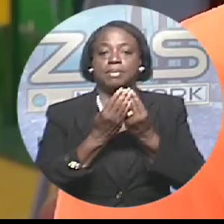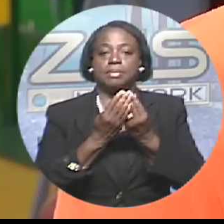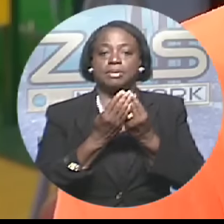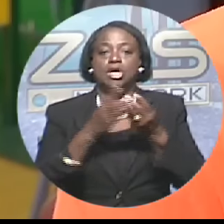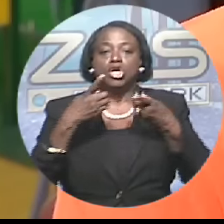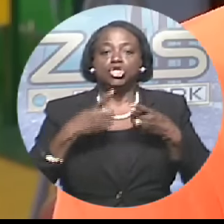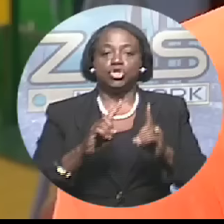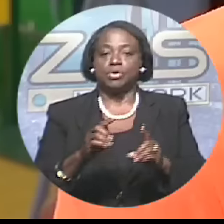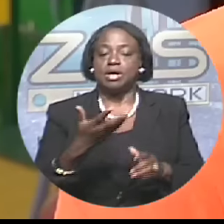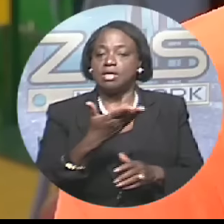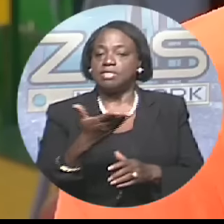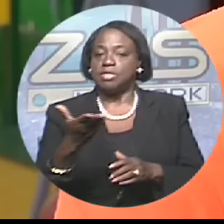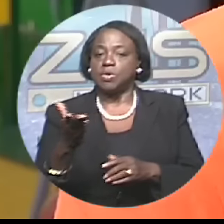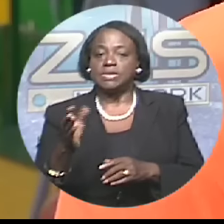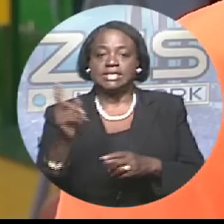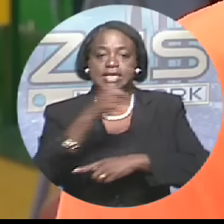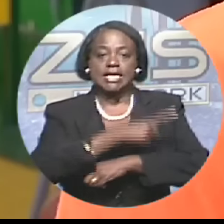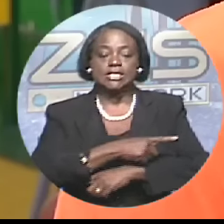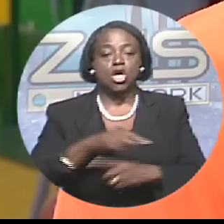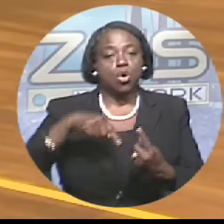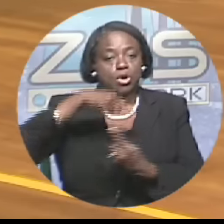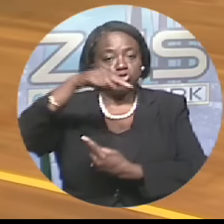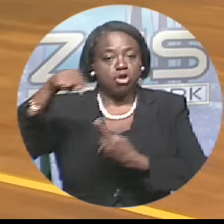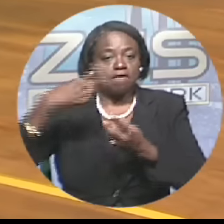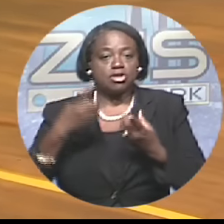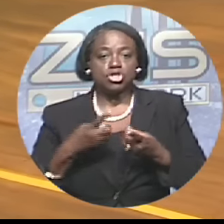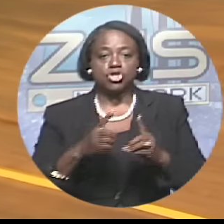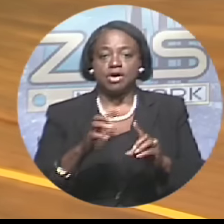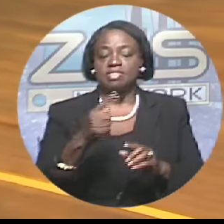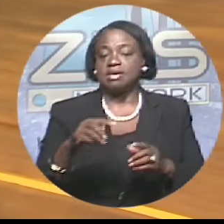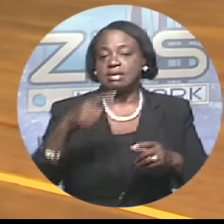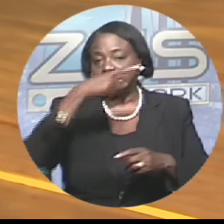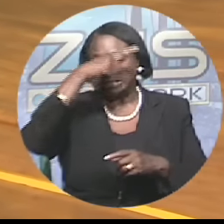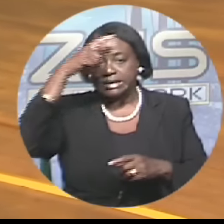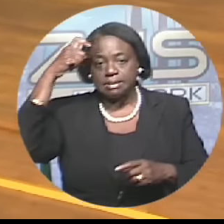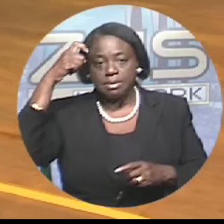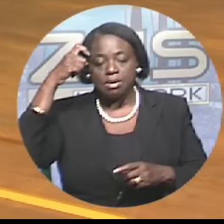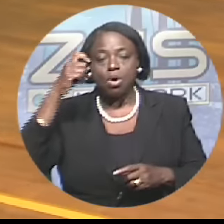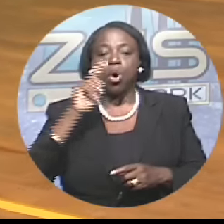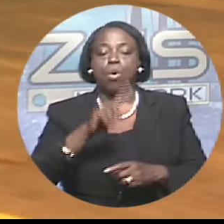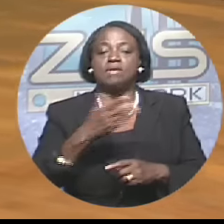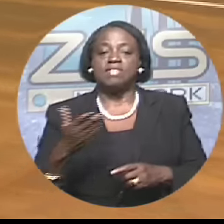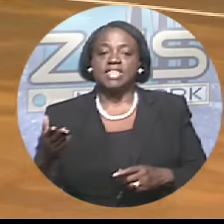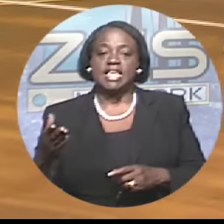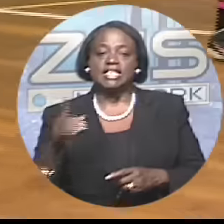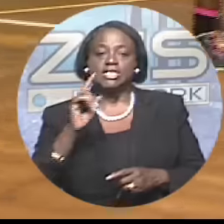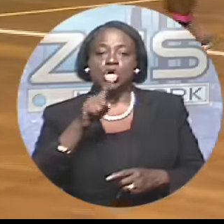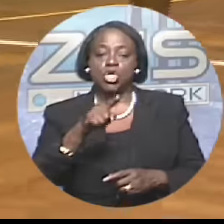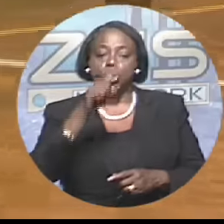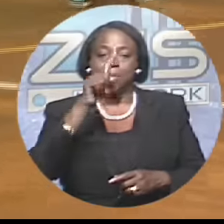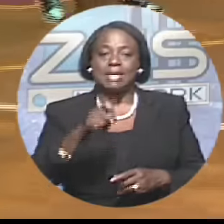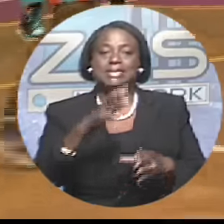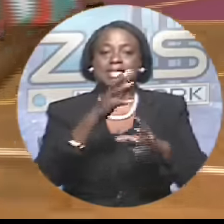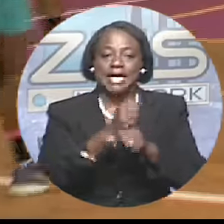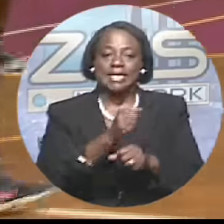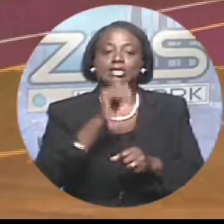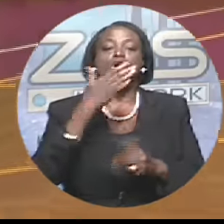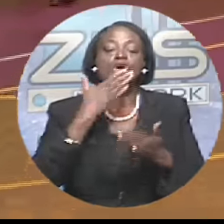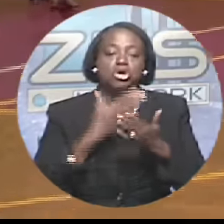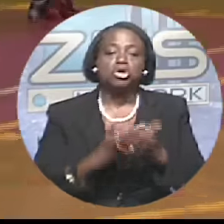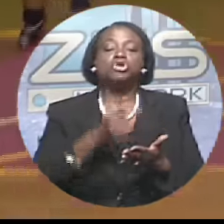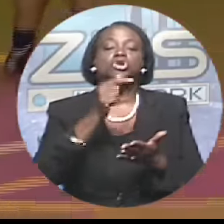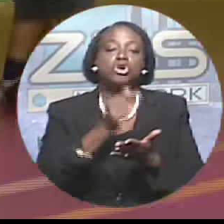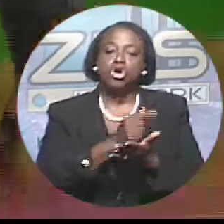we traveled all summer. And one of the things was, you must get your grades. There's